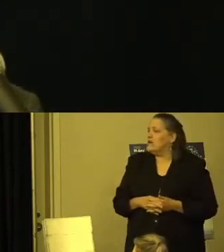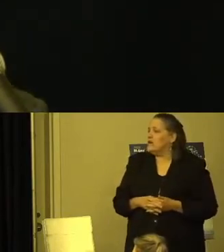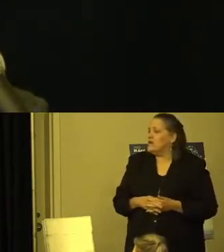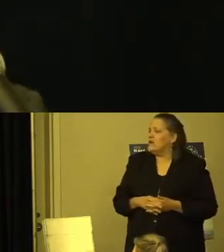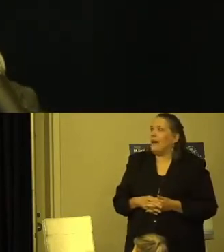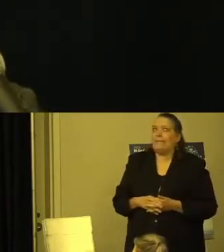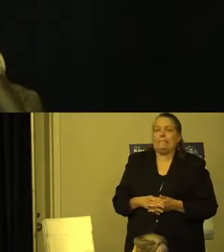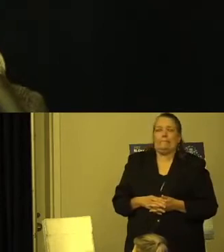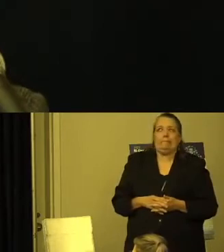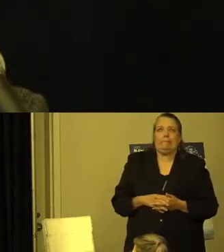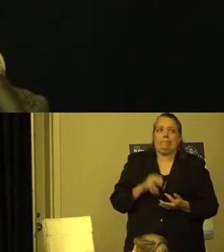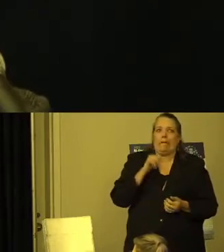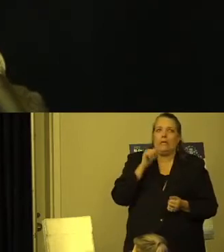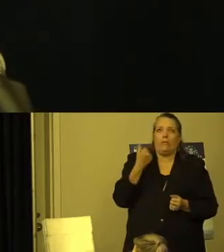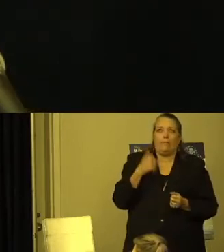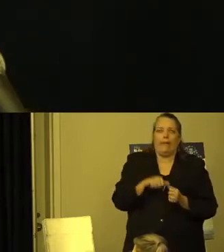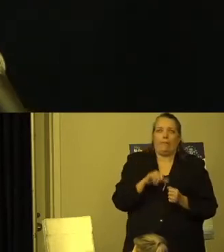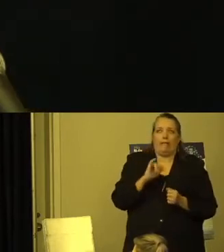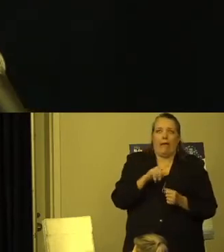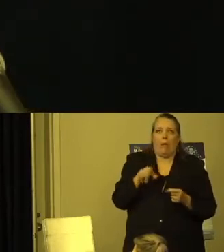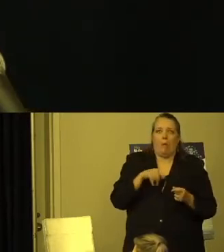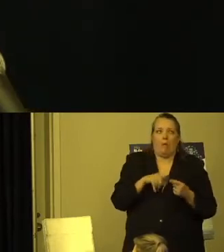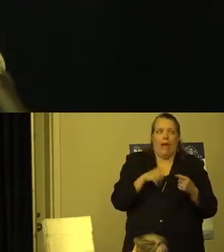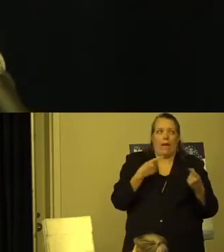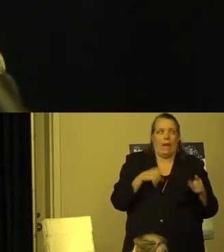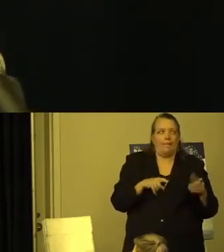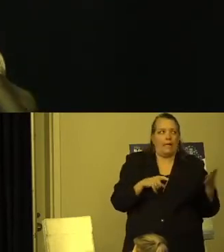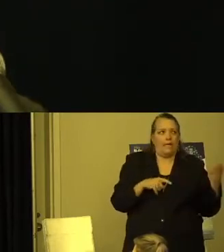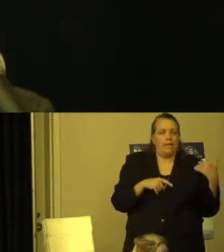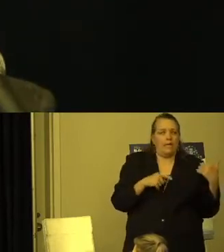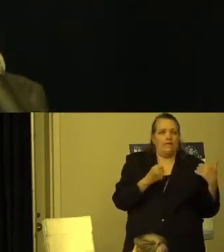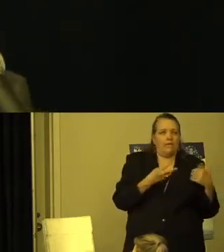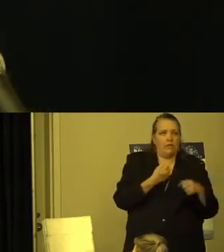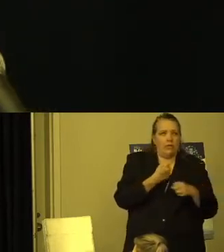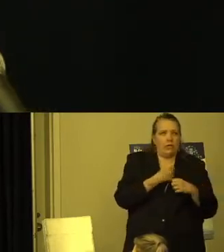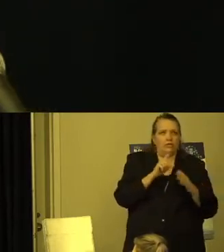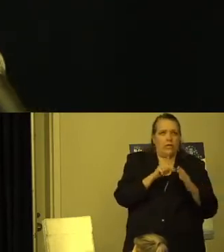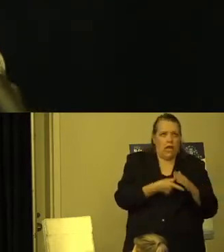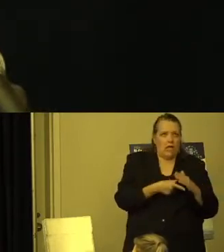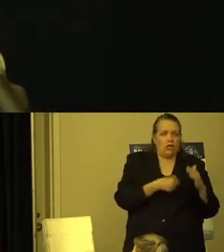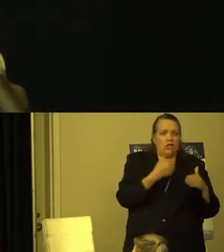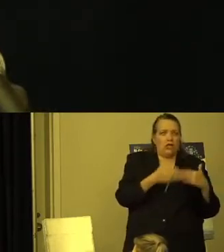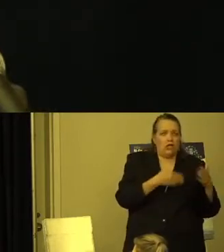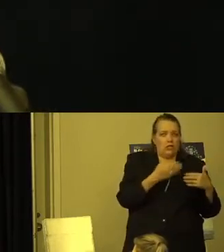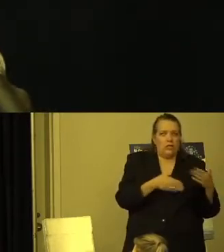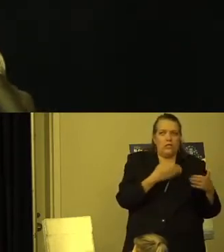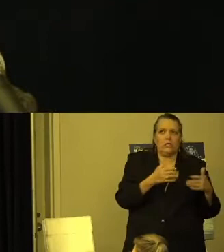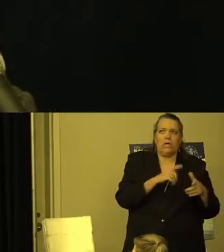I don't even remember when we came out with that. That was a couple more years after that.